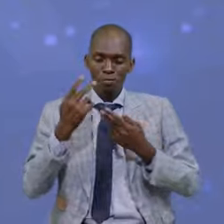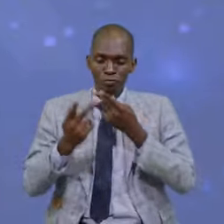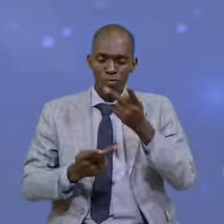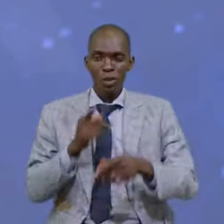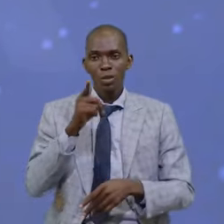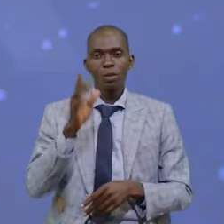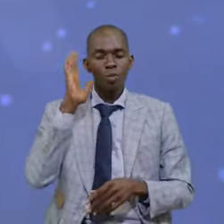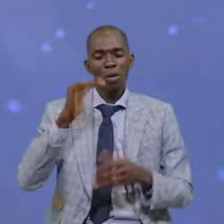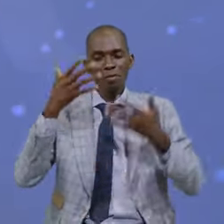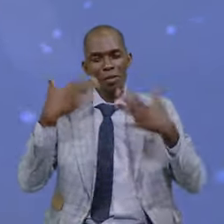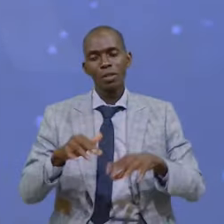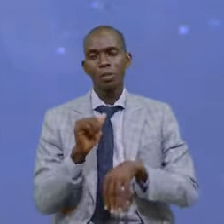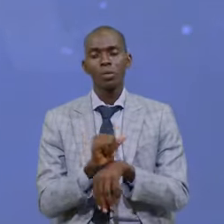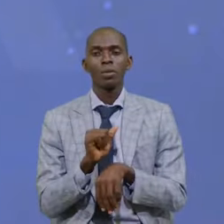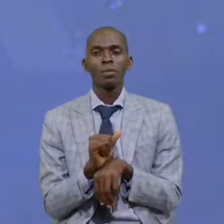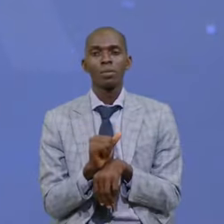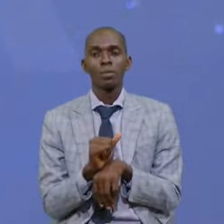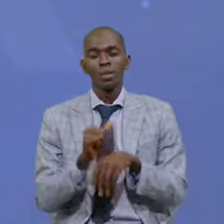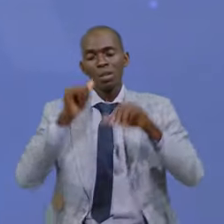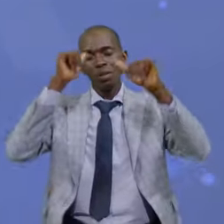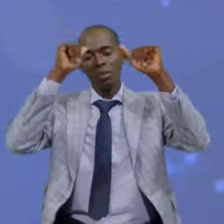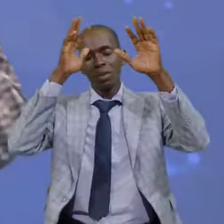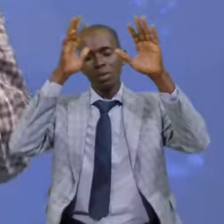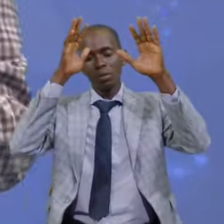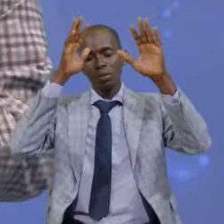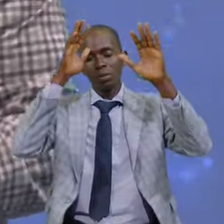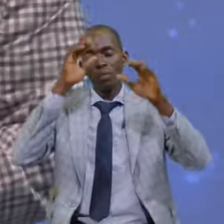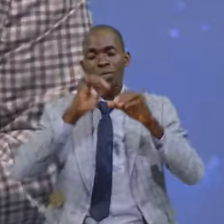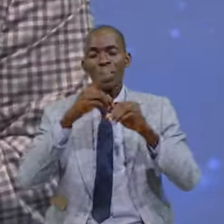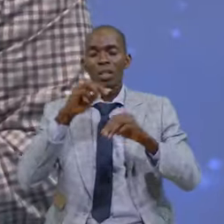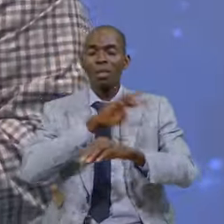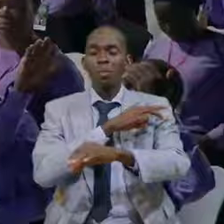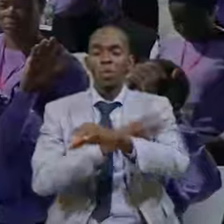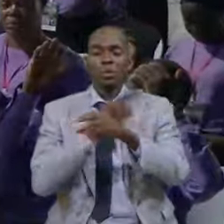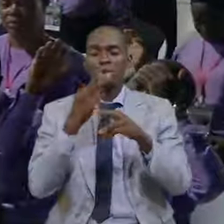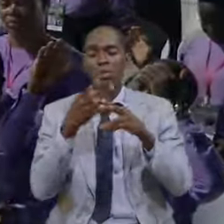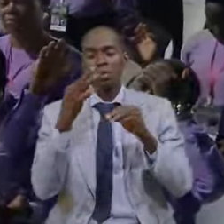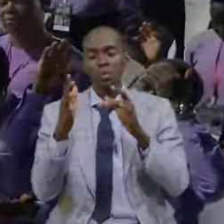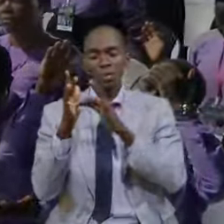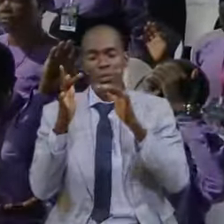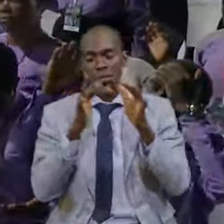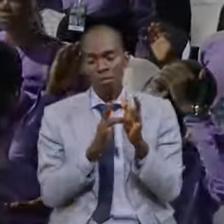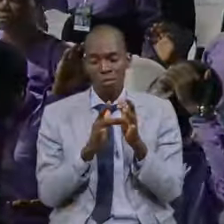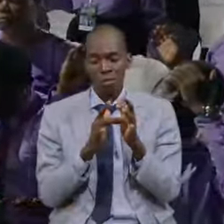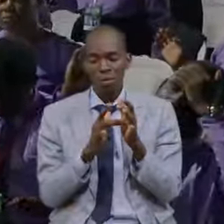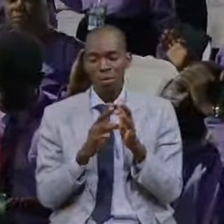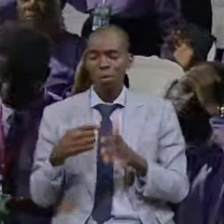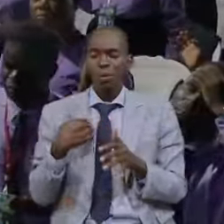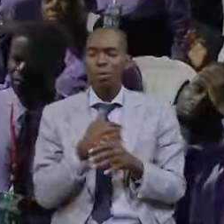the work. Father, in the mighty name of Jesus, well, thank